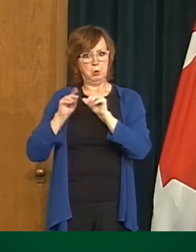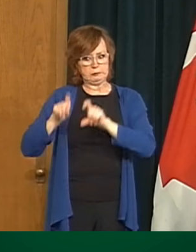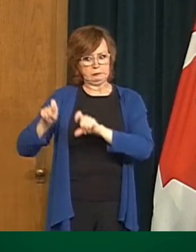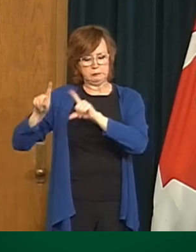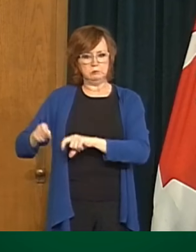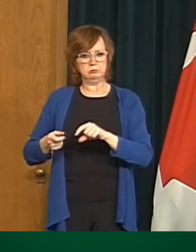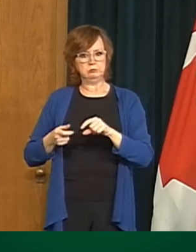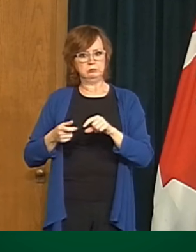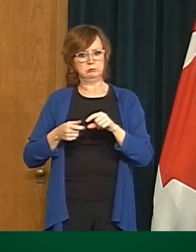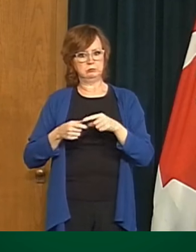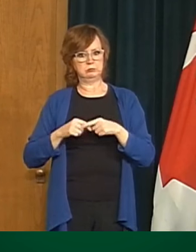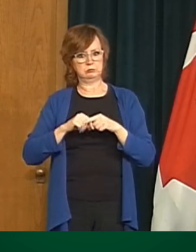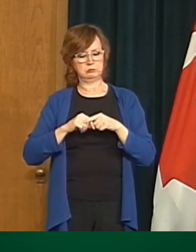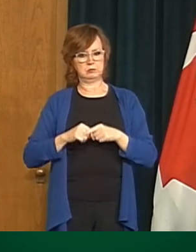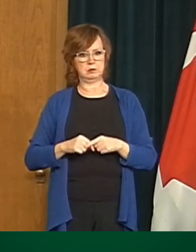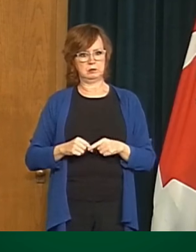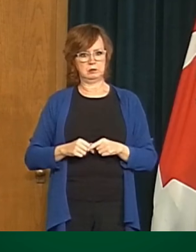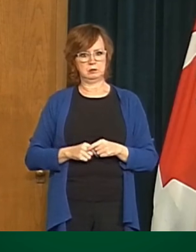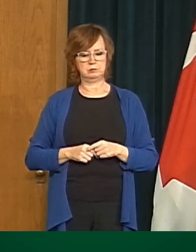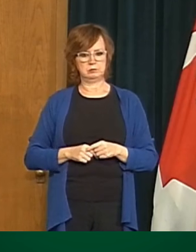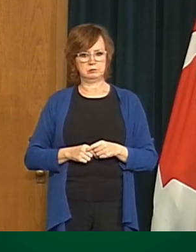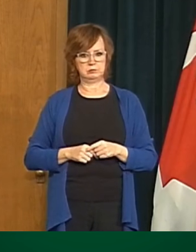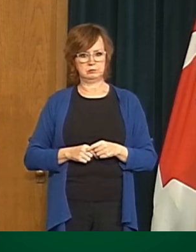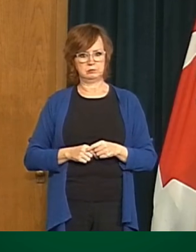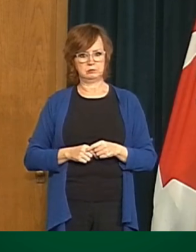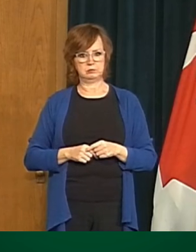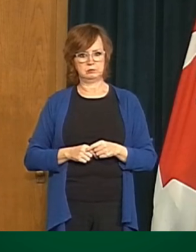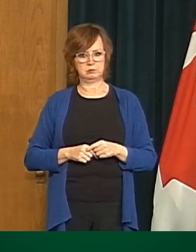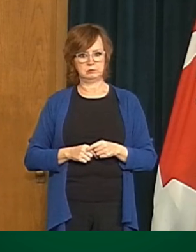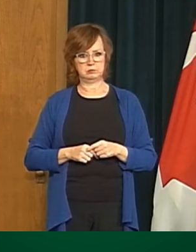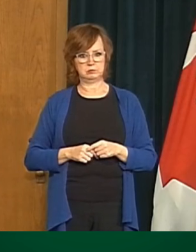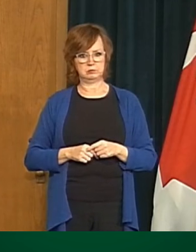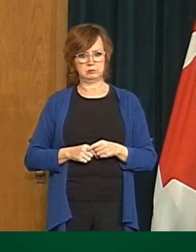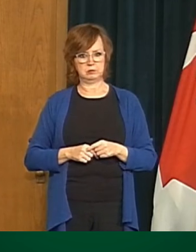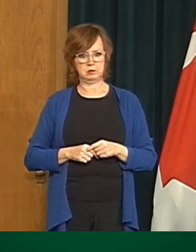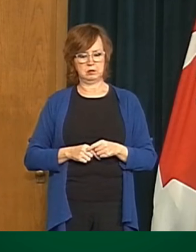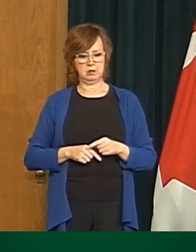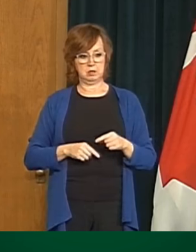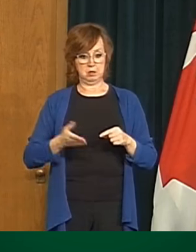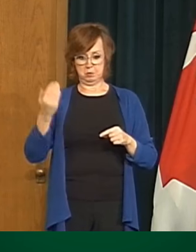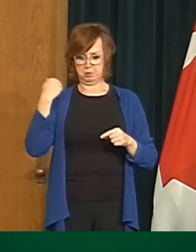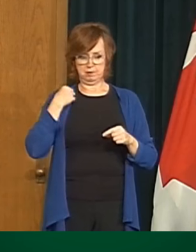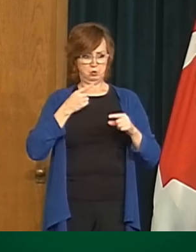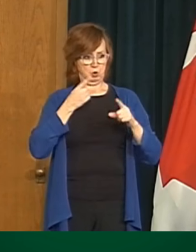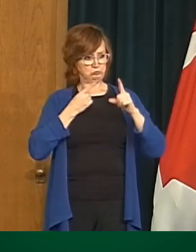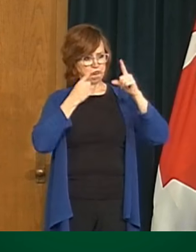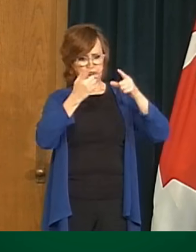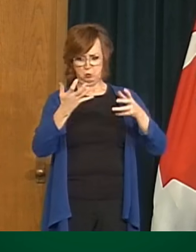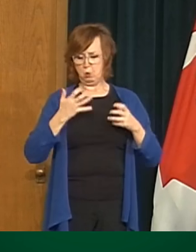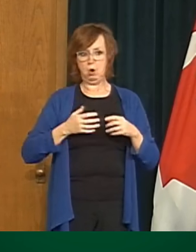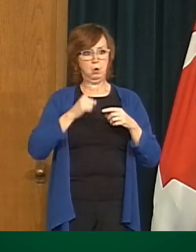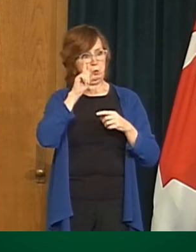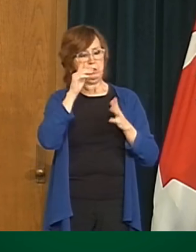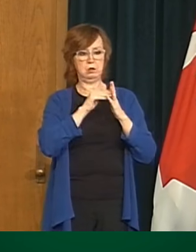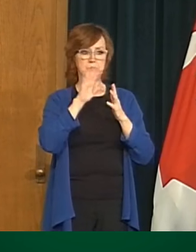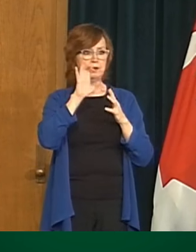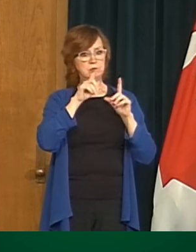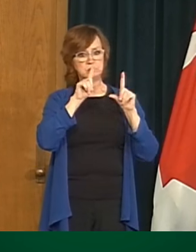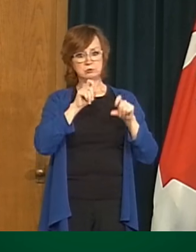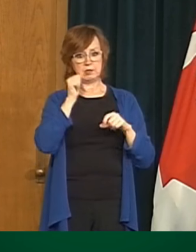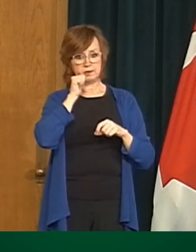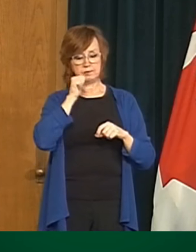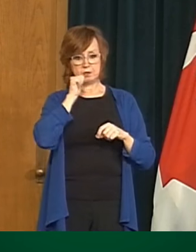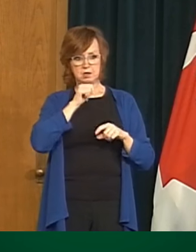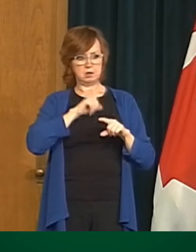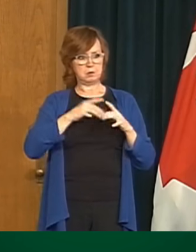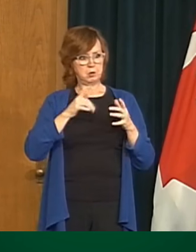So, Premier, have you abandoned that goal of getting 1,500 tests per day? Are you satisfied with the number, just never not